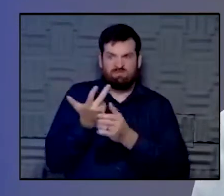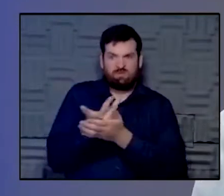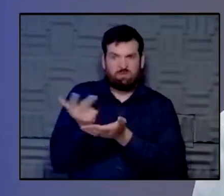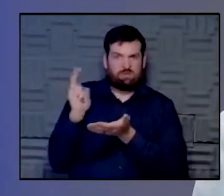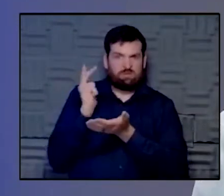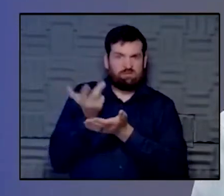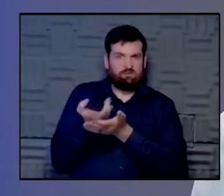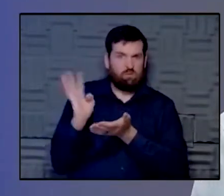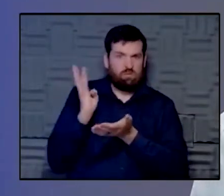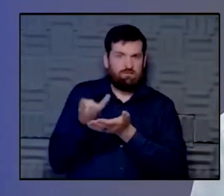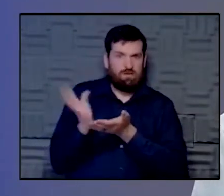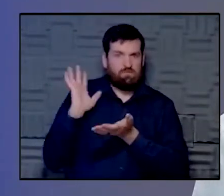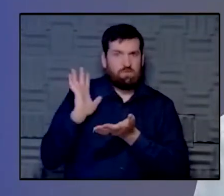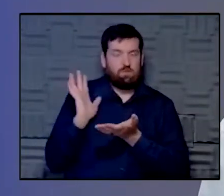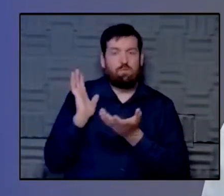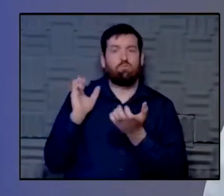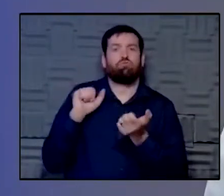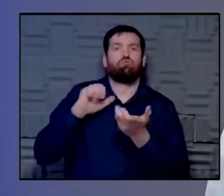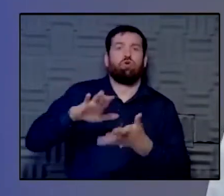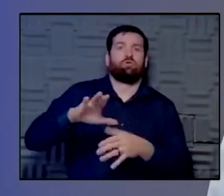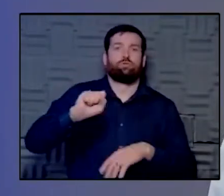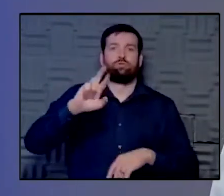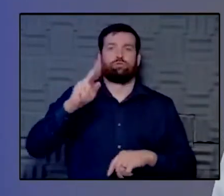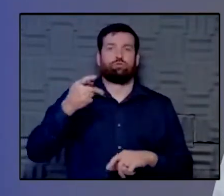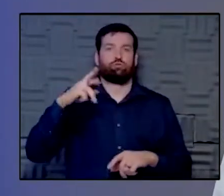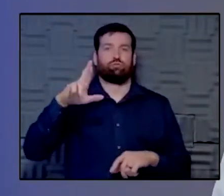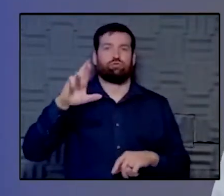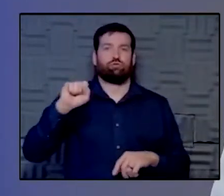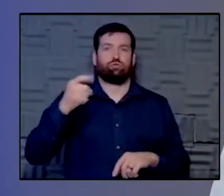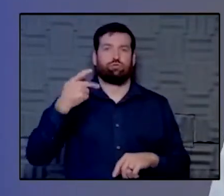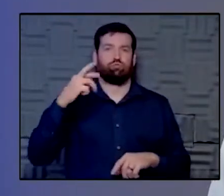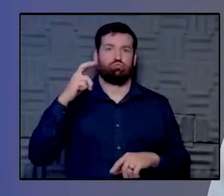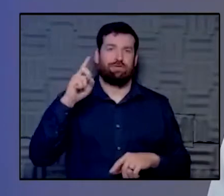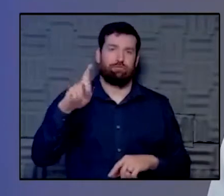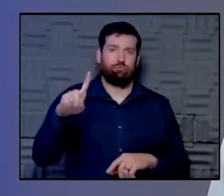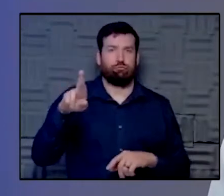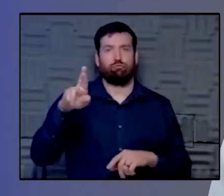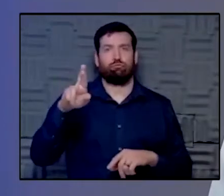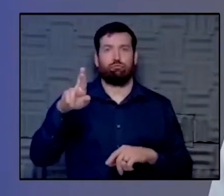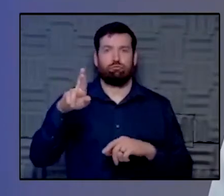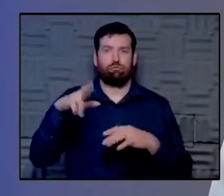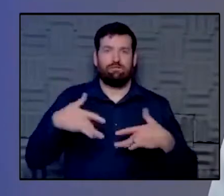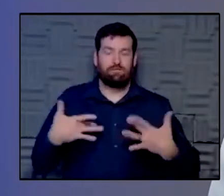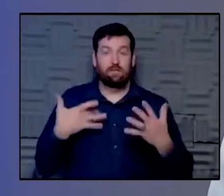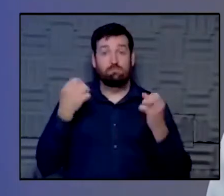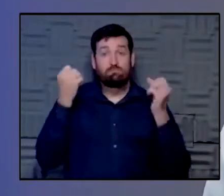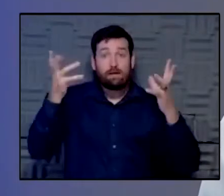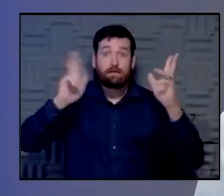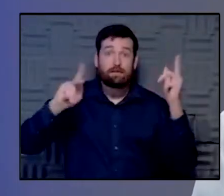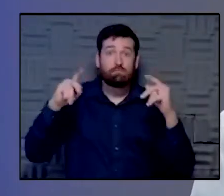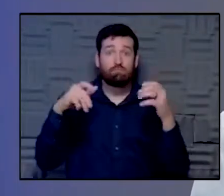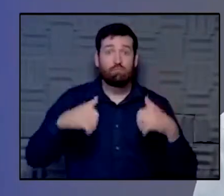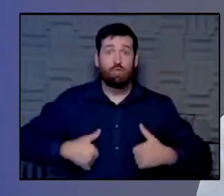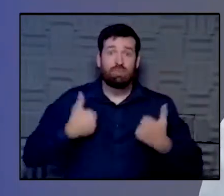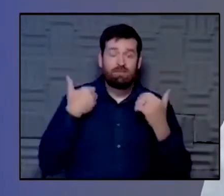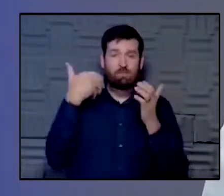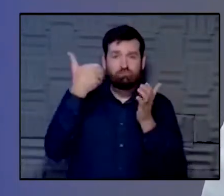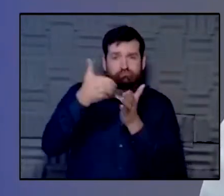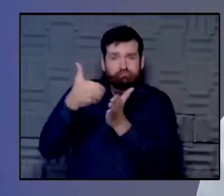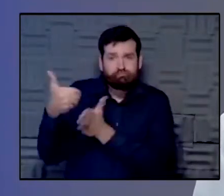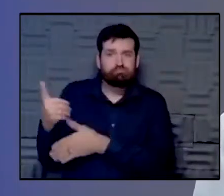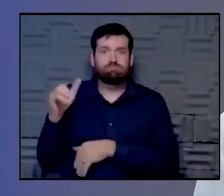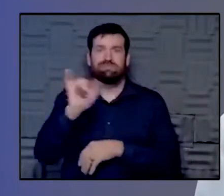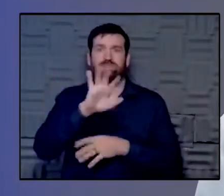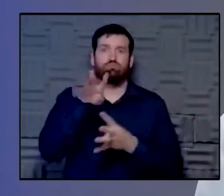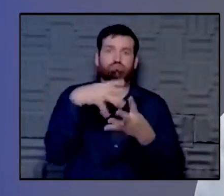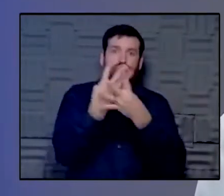maybe led to this super spreader events? Are there congregate living facilities in that county or in those counties, such as